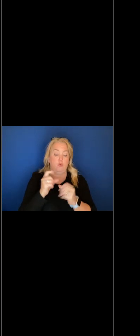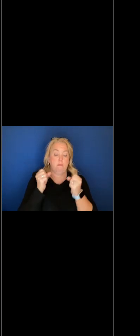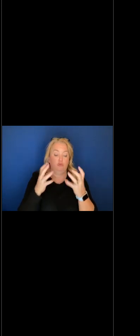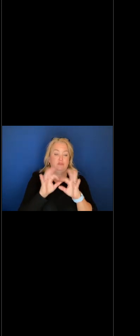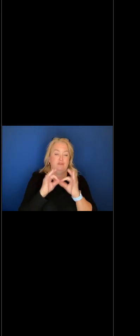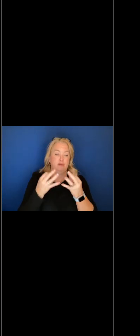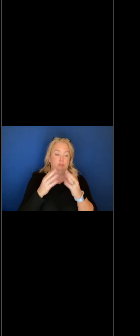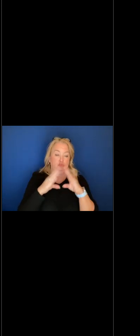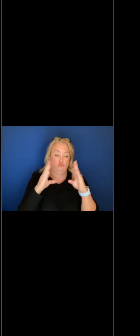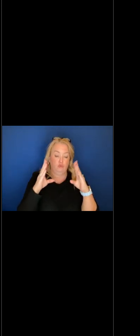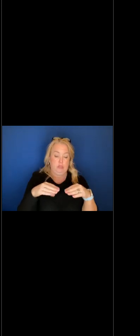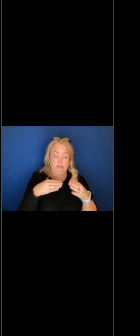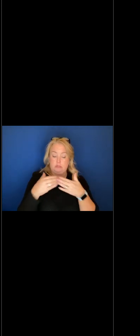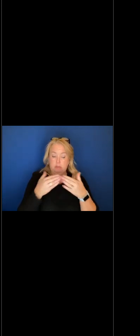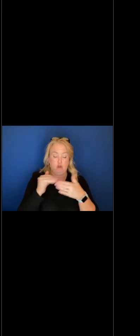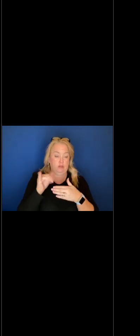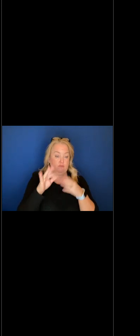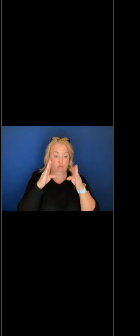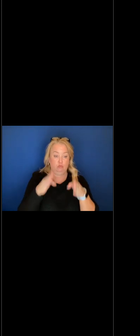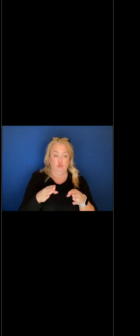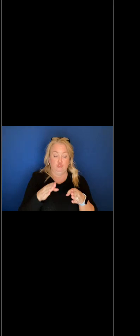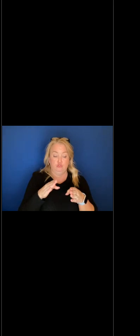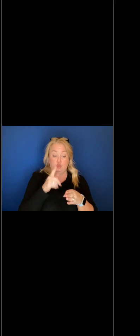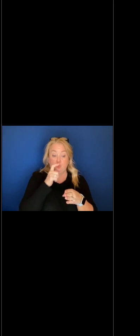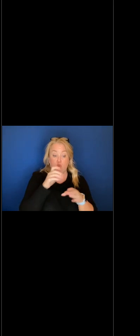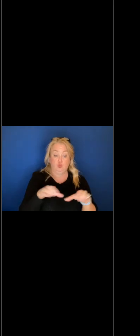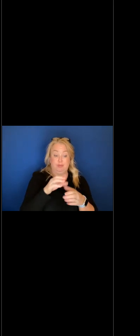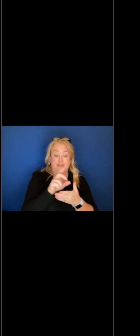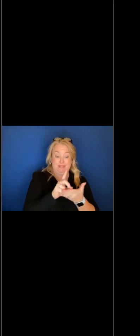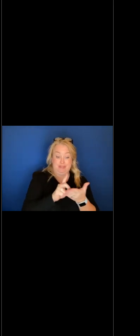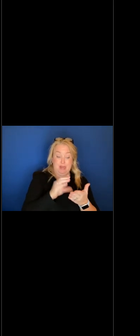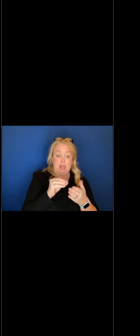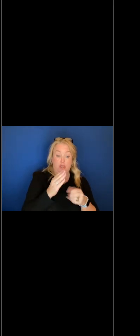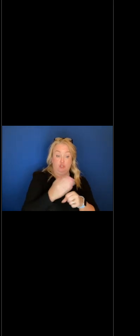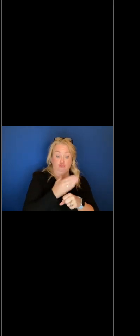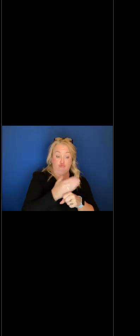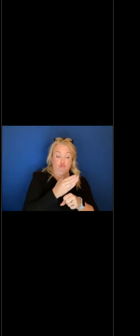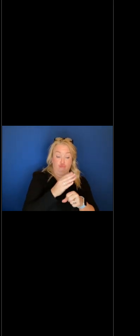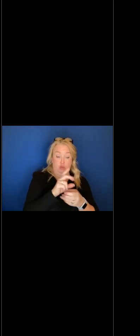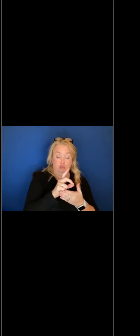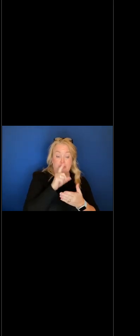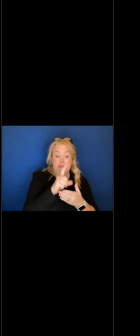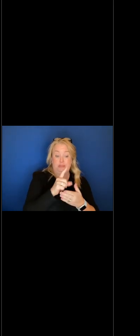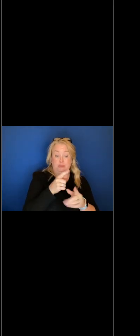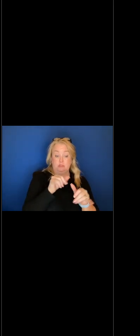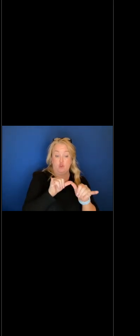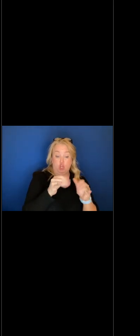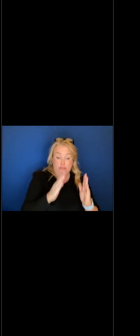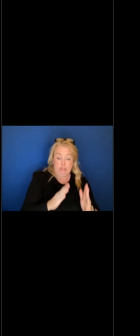the person doing the design and construction is an architect,